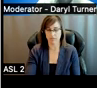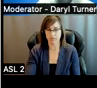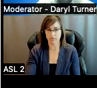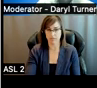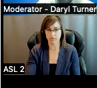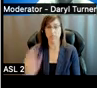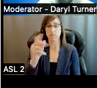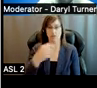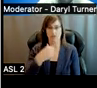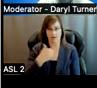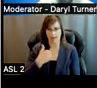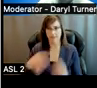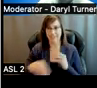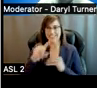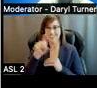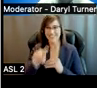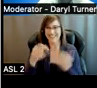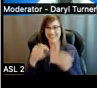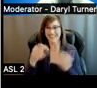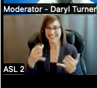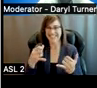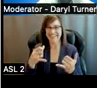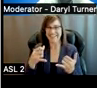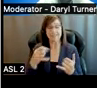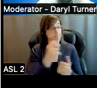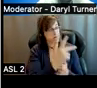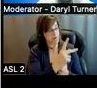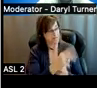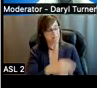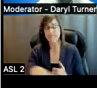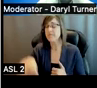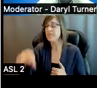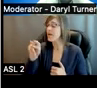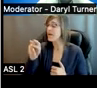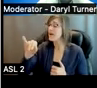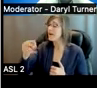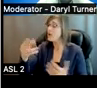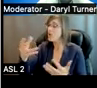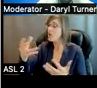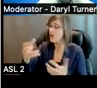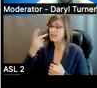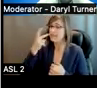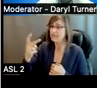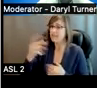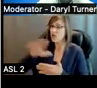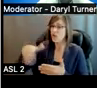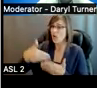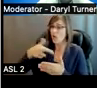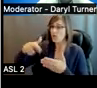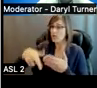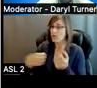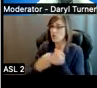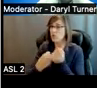Okay, so I do have additional questions at this time. Okay. Does NIH want to see all results supported